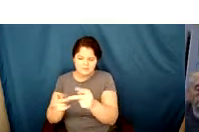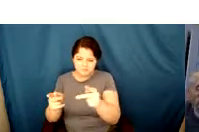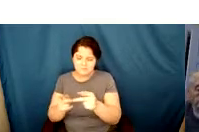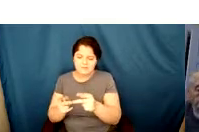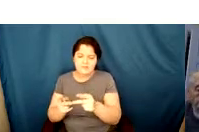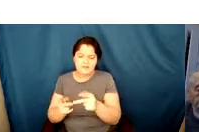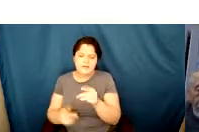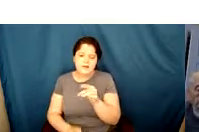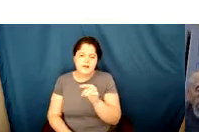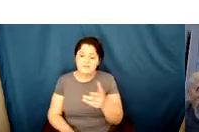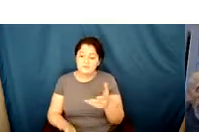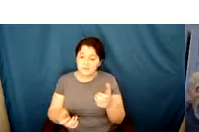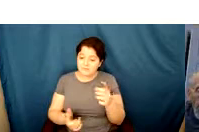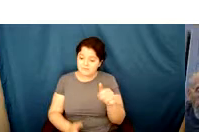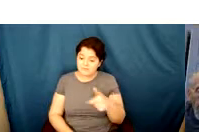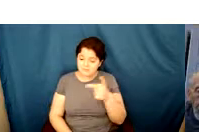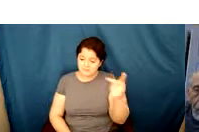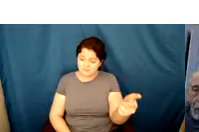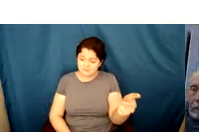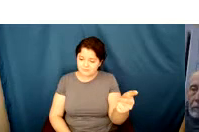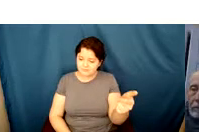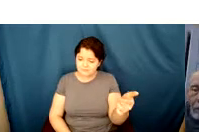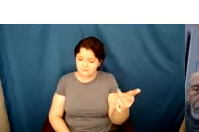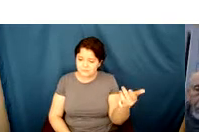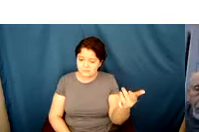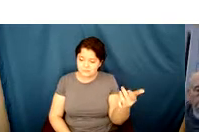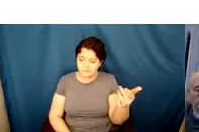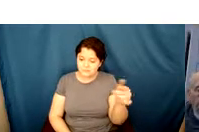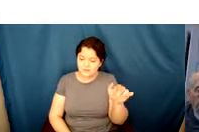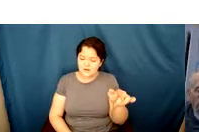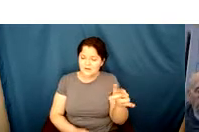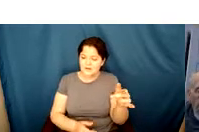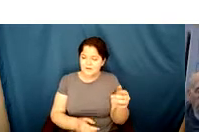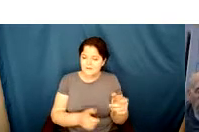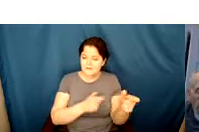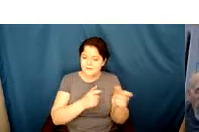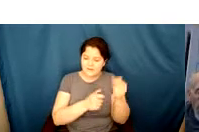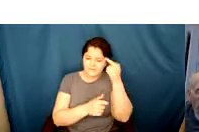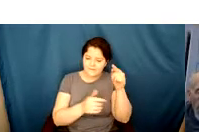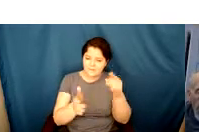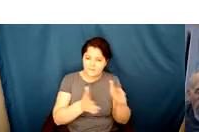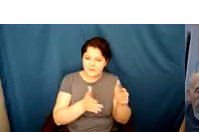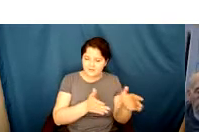Breen Masiotra, who is our section manager of planning. Thank you.